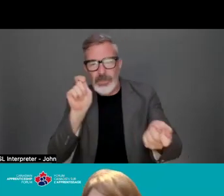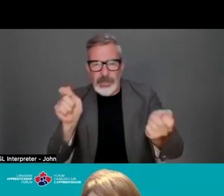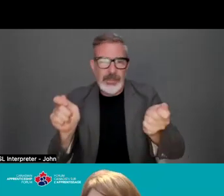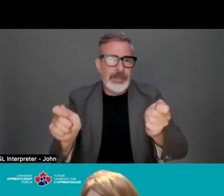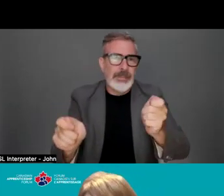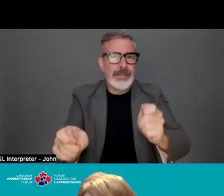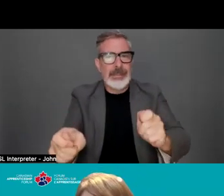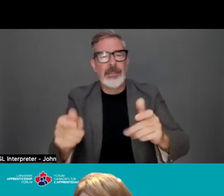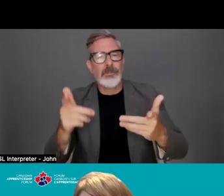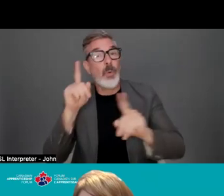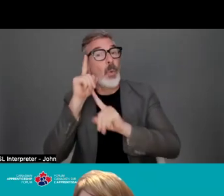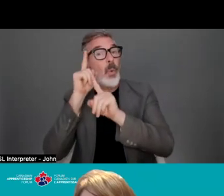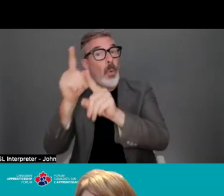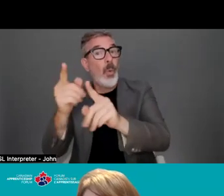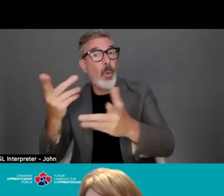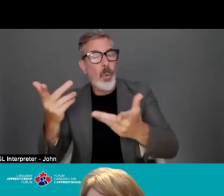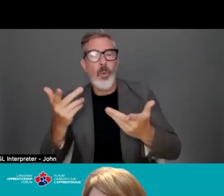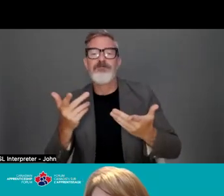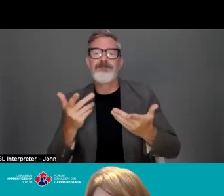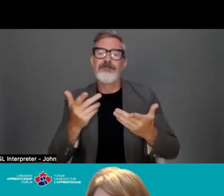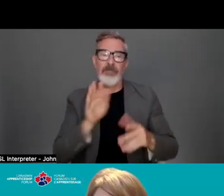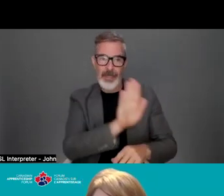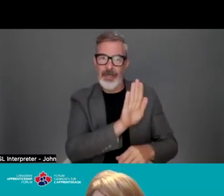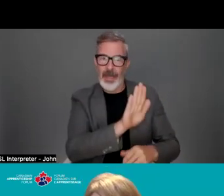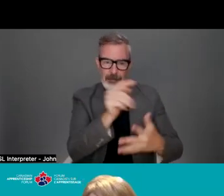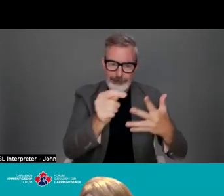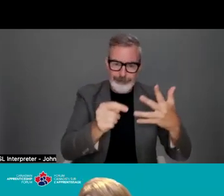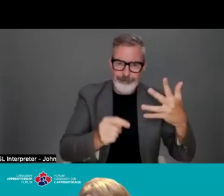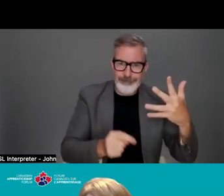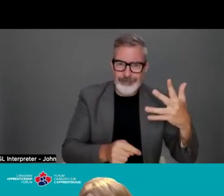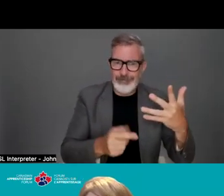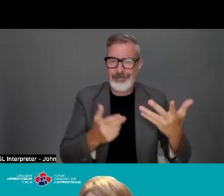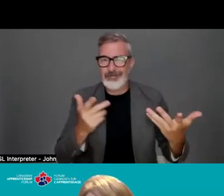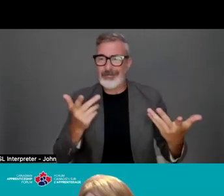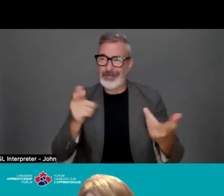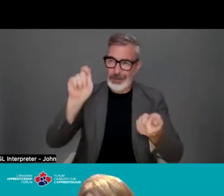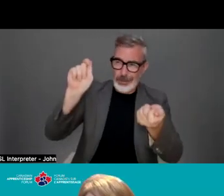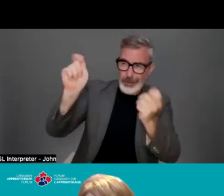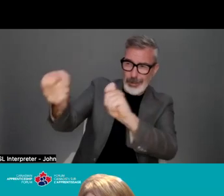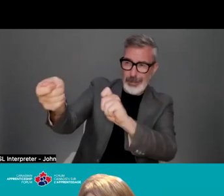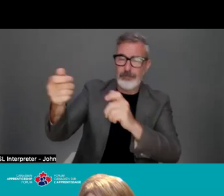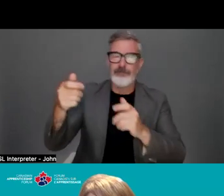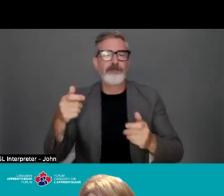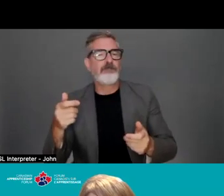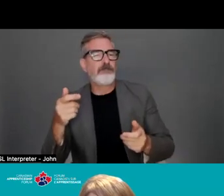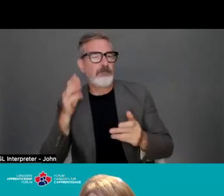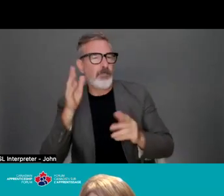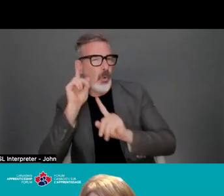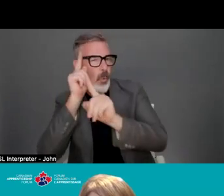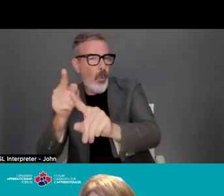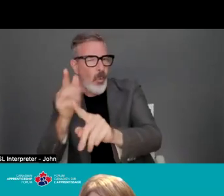address the things that apprentices with disabilities said that we needed to work on. So we're on a